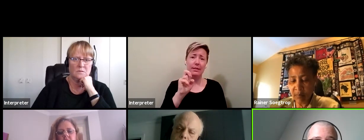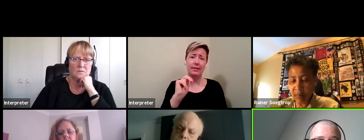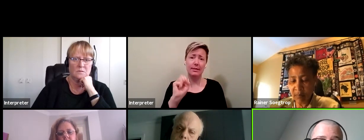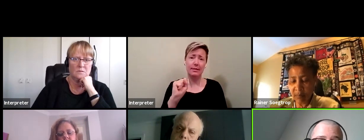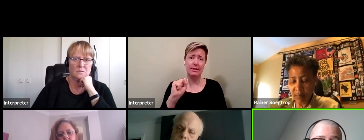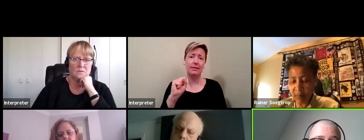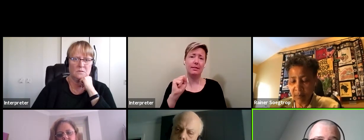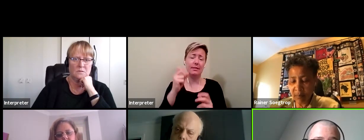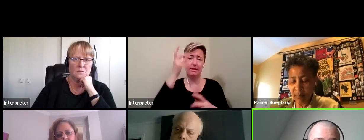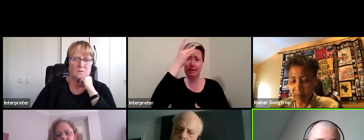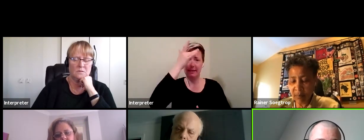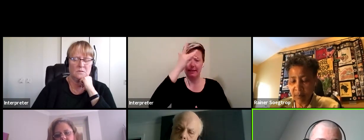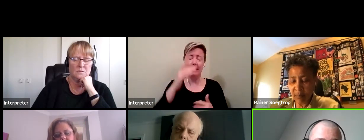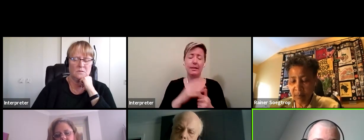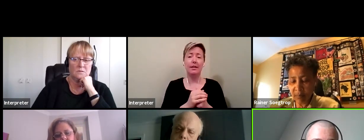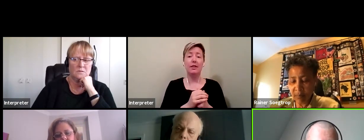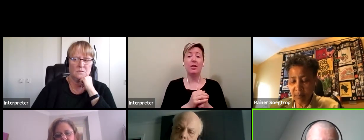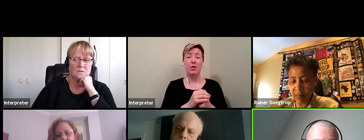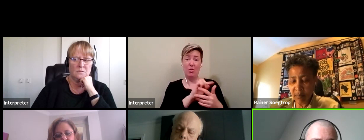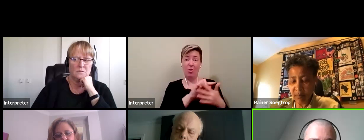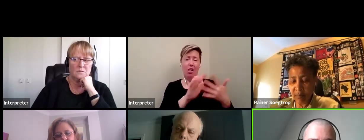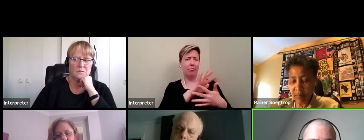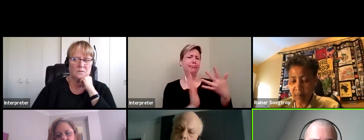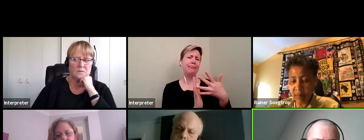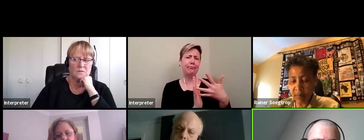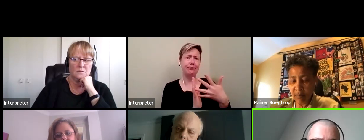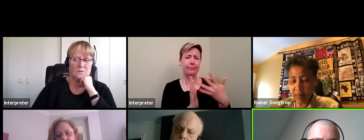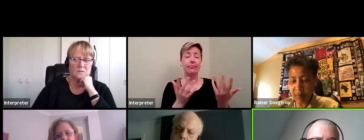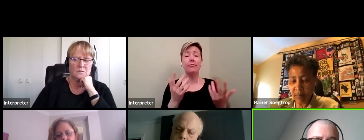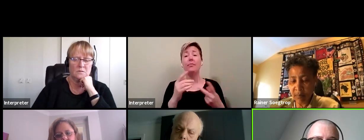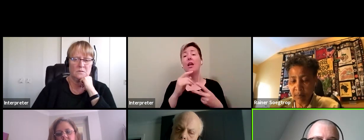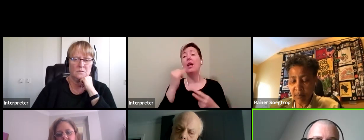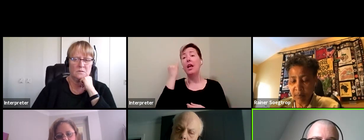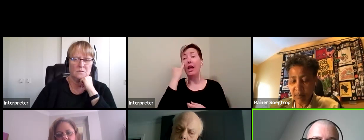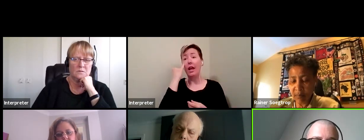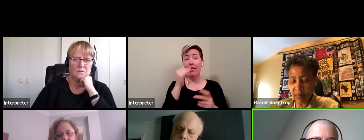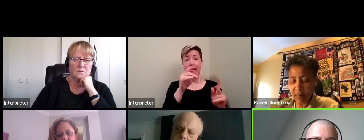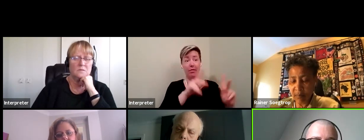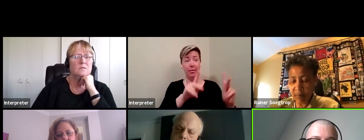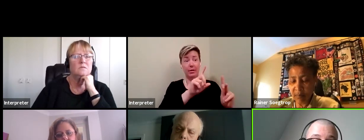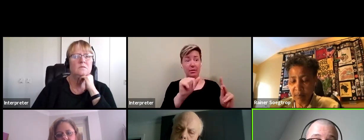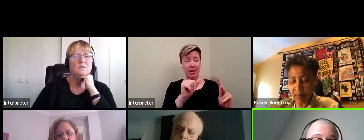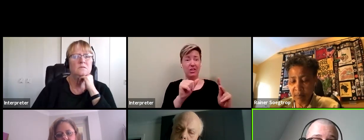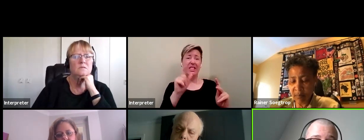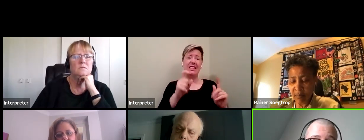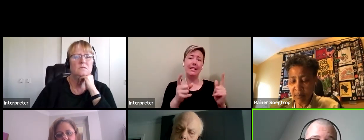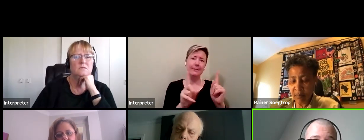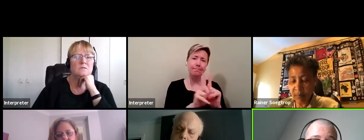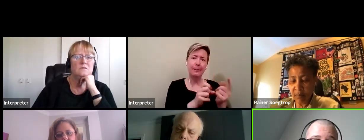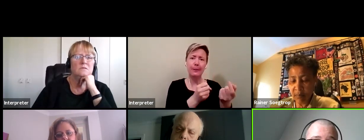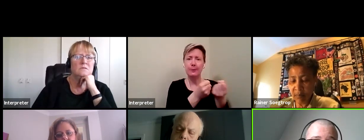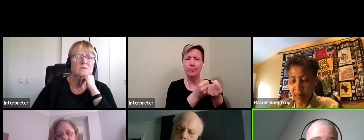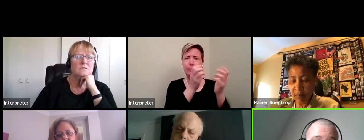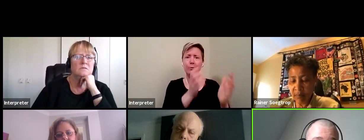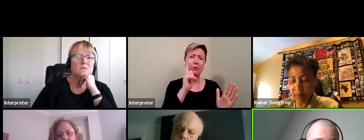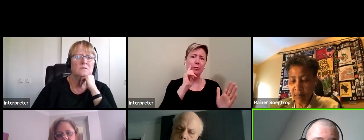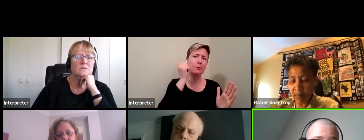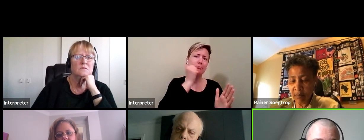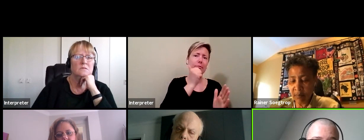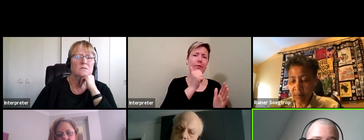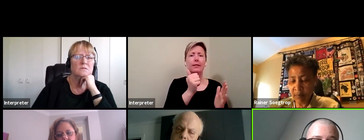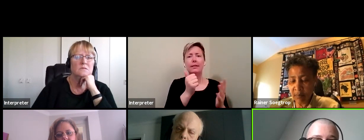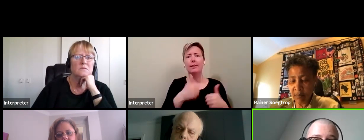who receive accommodations and supports from others for activities of daily living will be, in some circumstances, deprioritized from